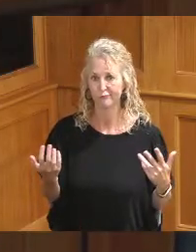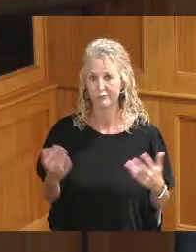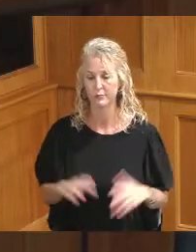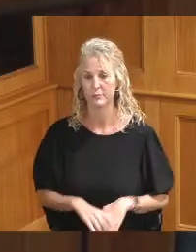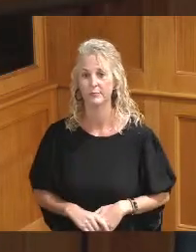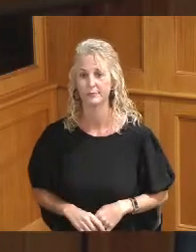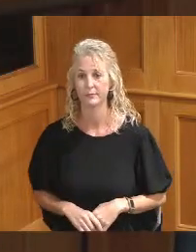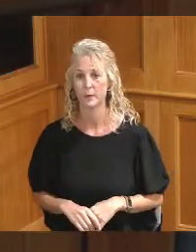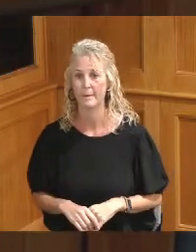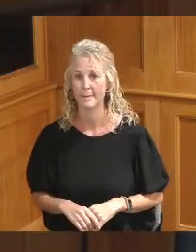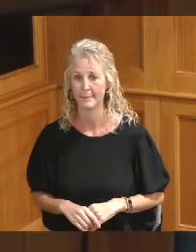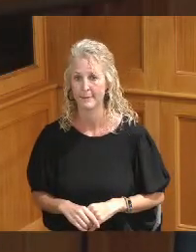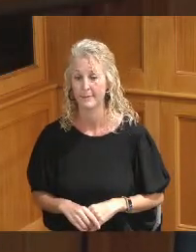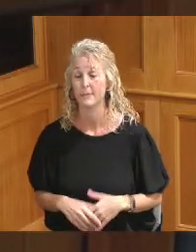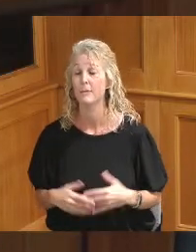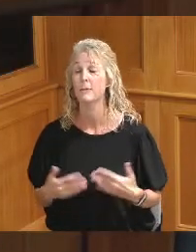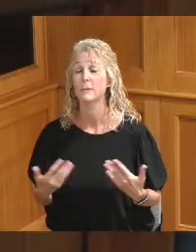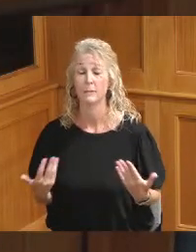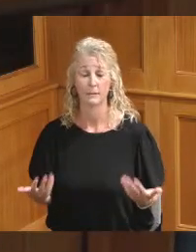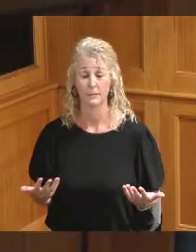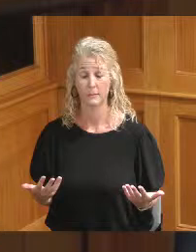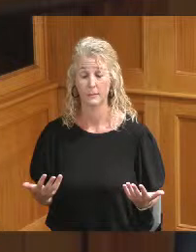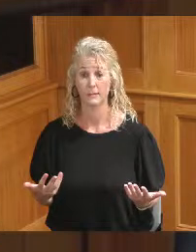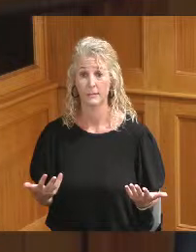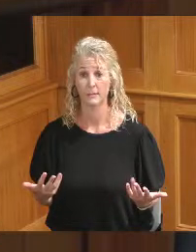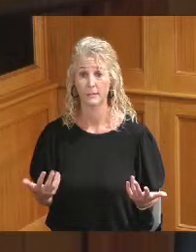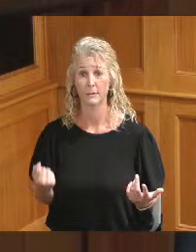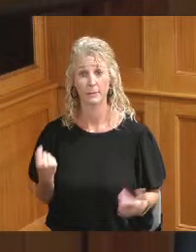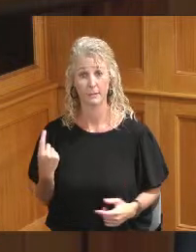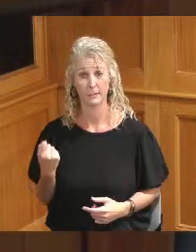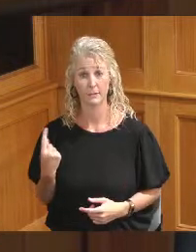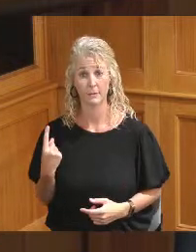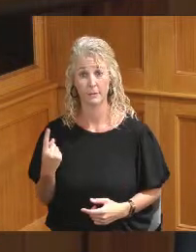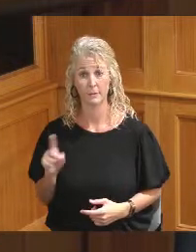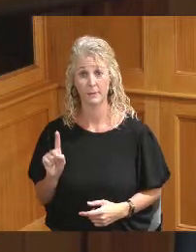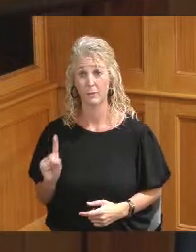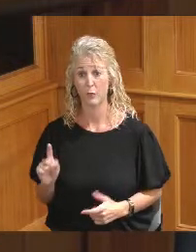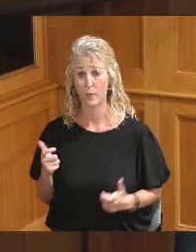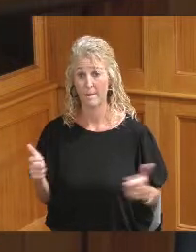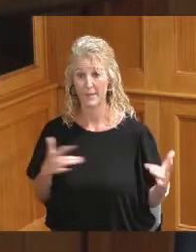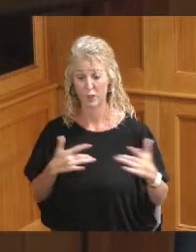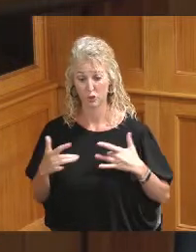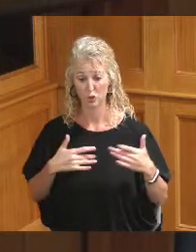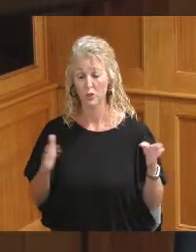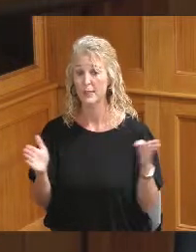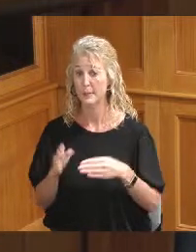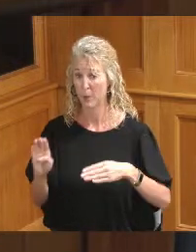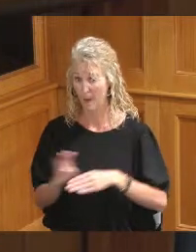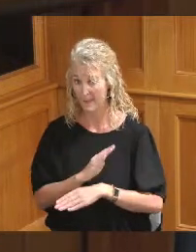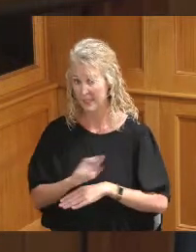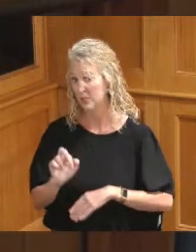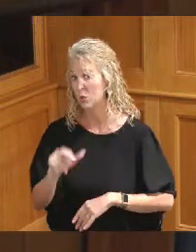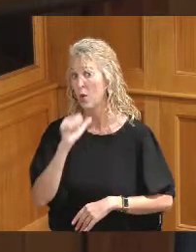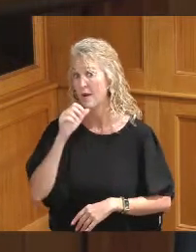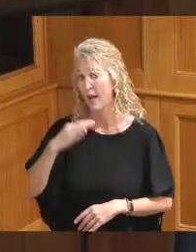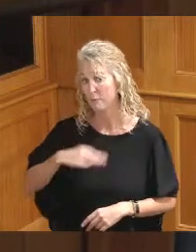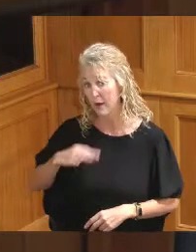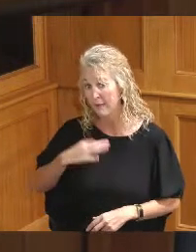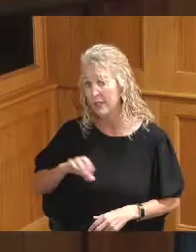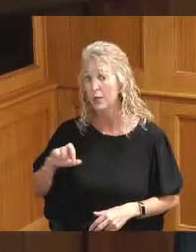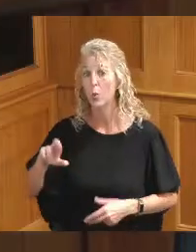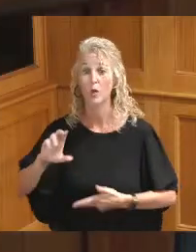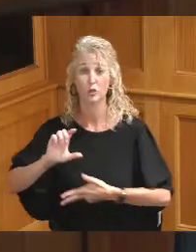door. With that being said, there is a big concern for small businesses, nonprofits, and